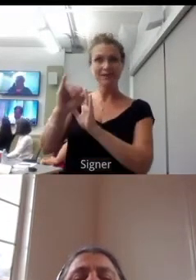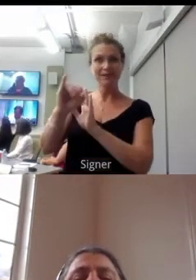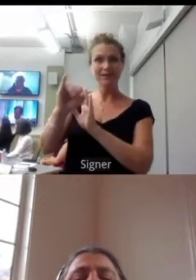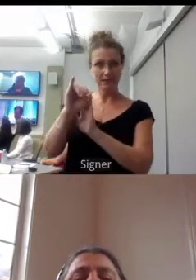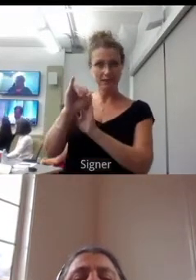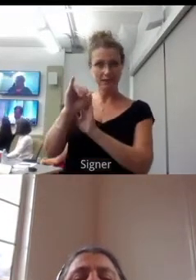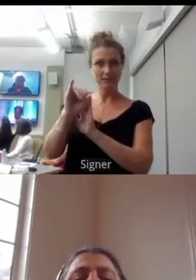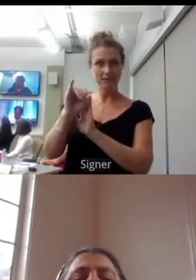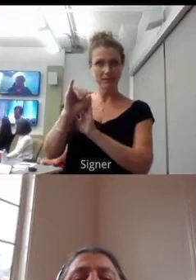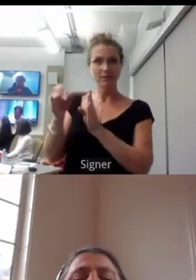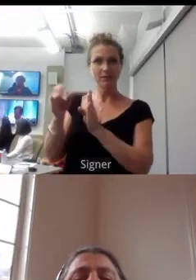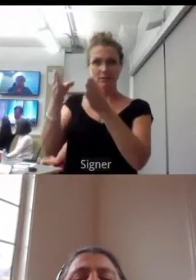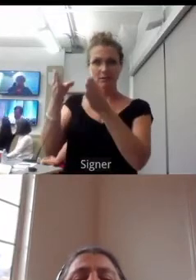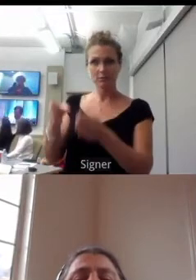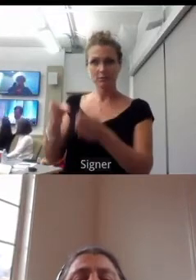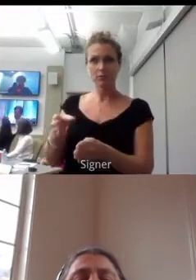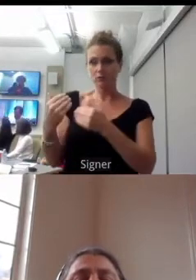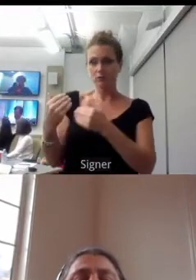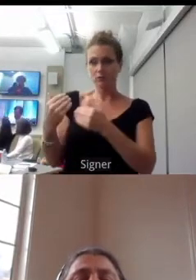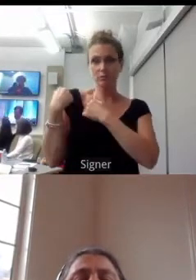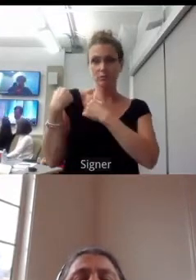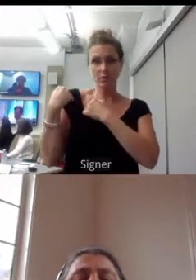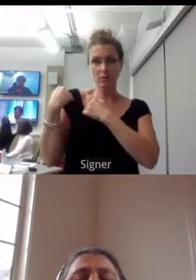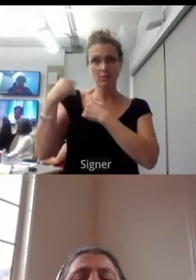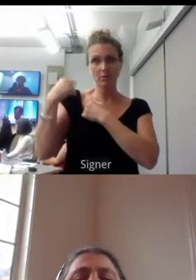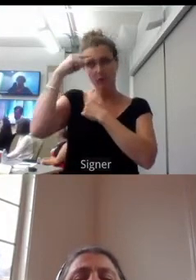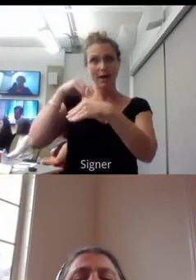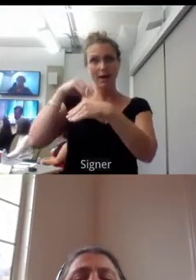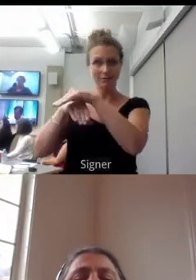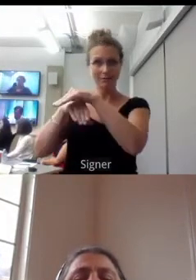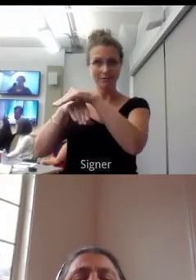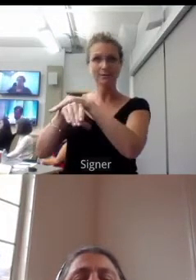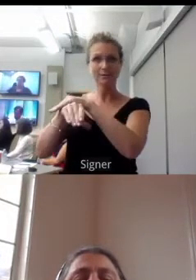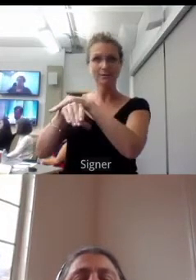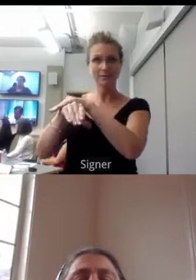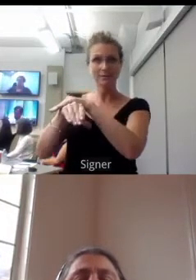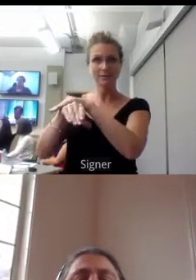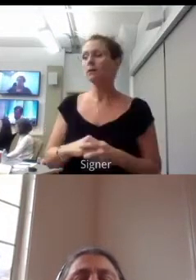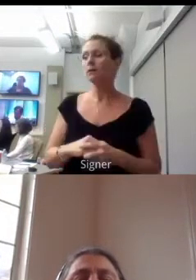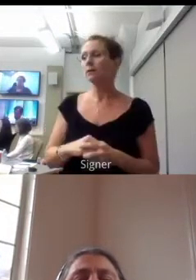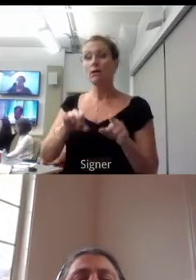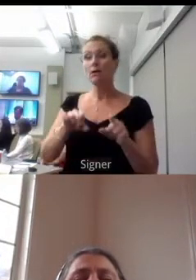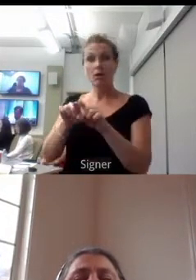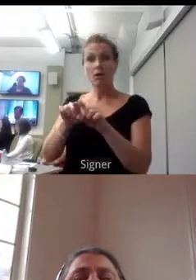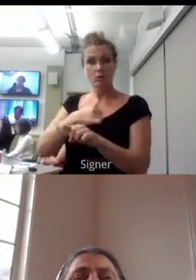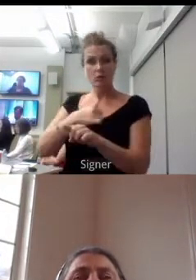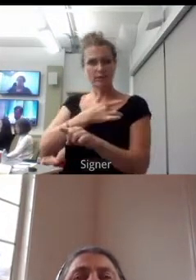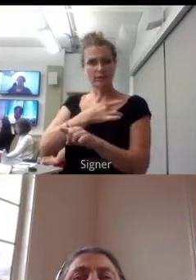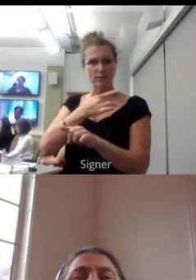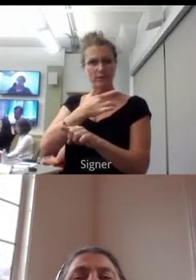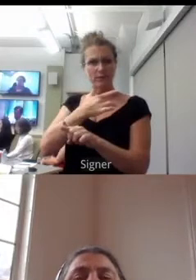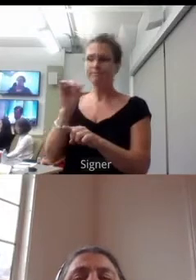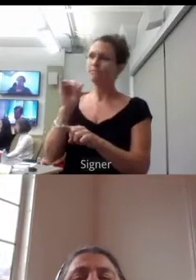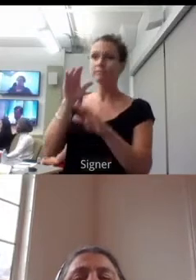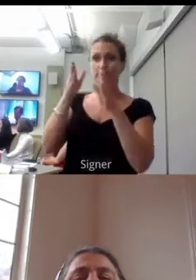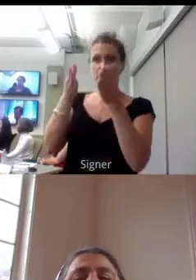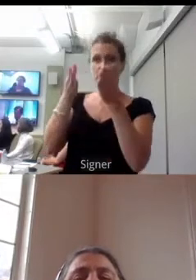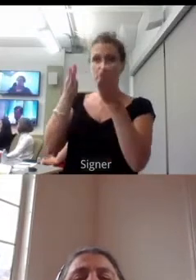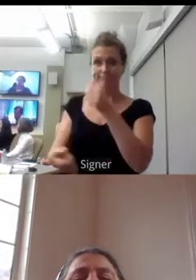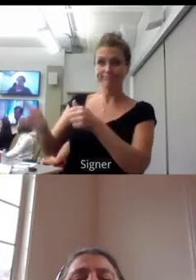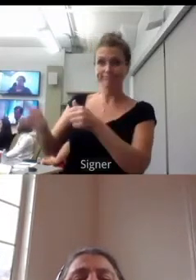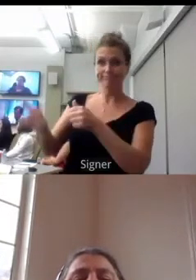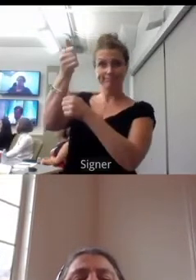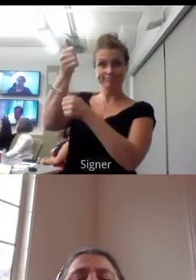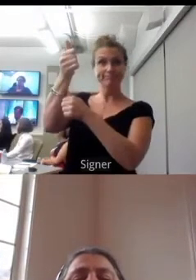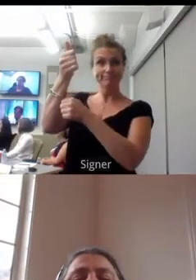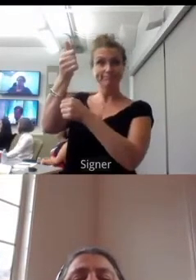for accessibility. We also felt that the senior official should be at the rank of a deputy